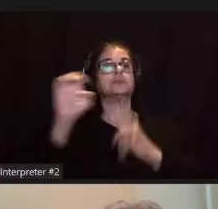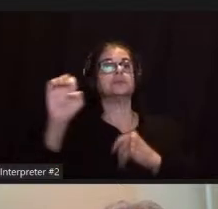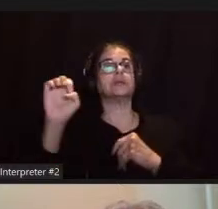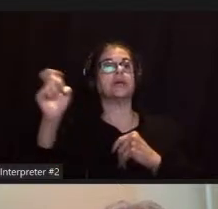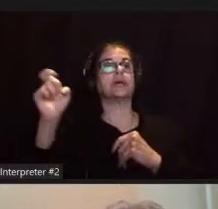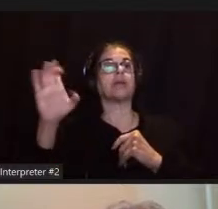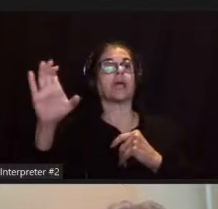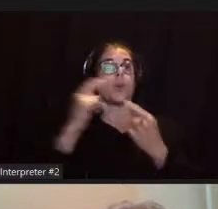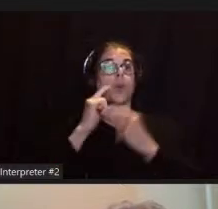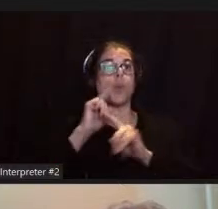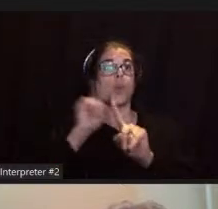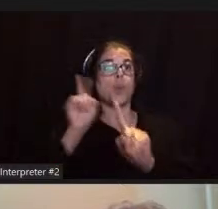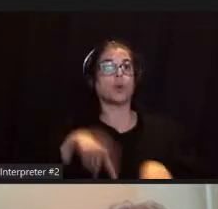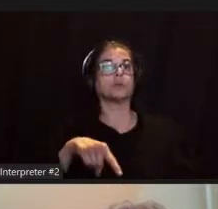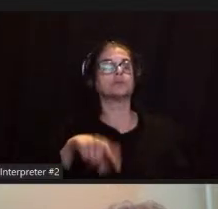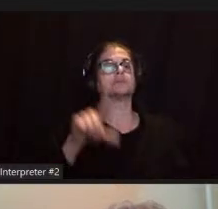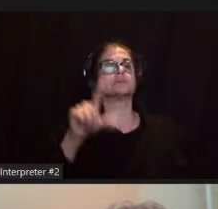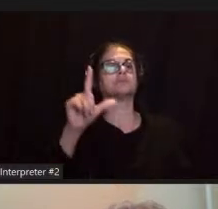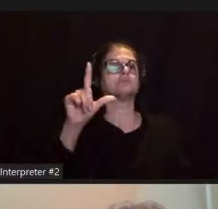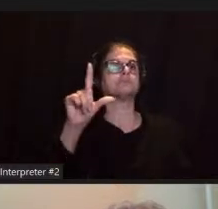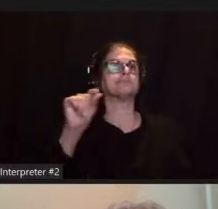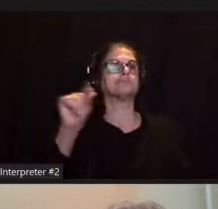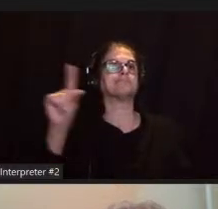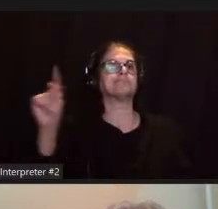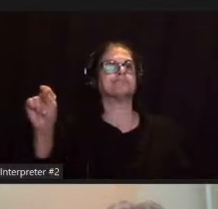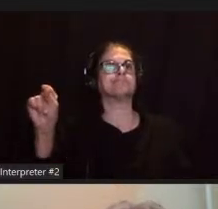2020-07. My name is Gregory Longini.